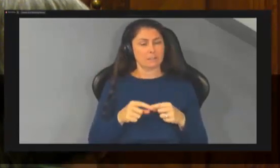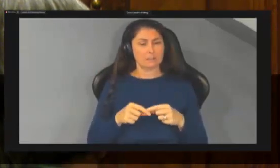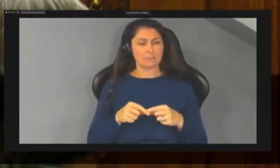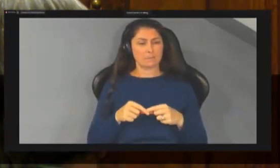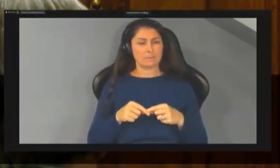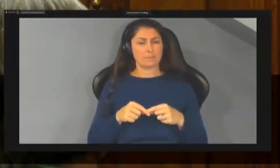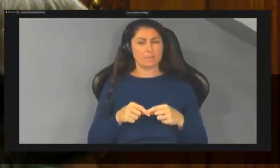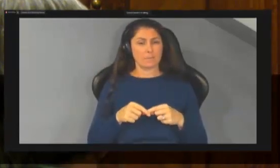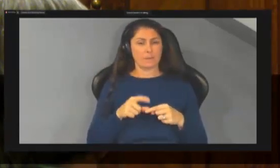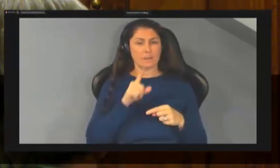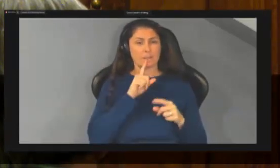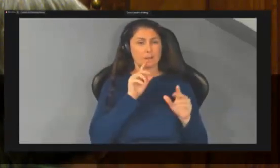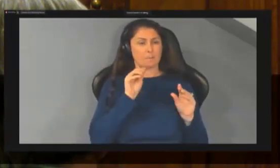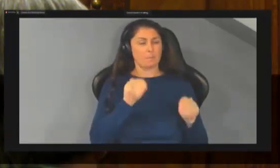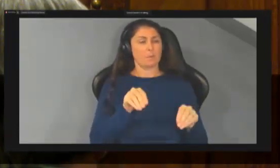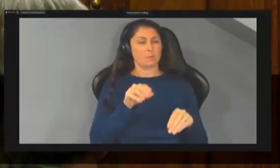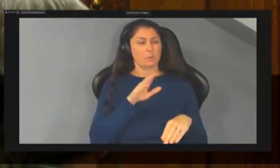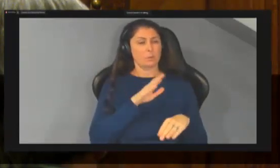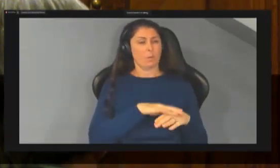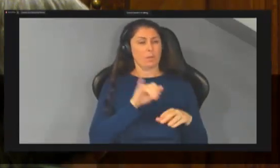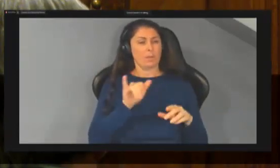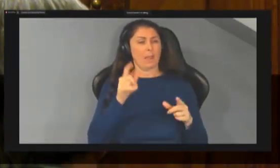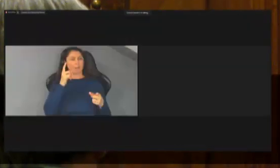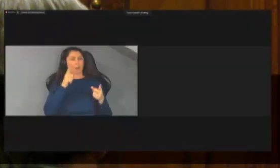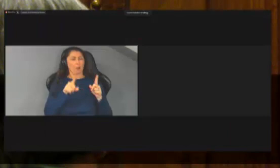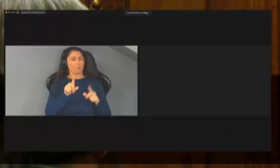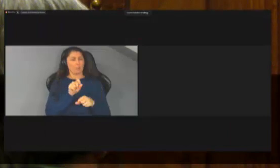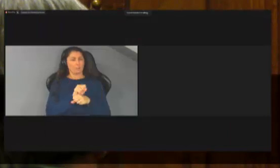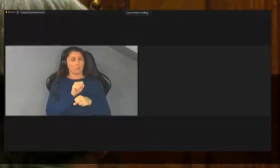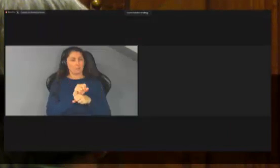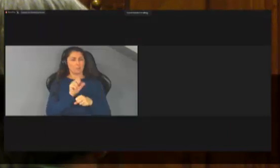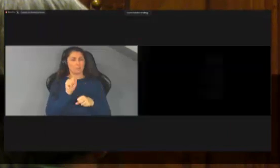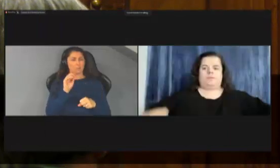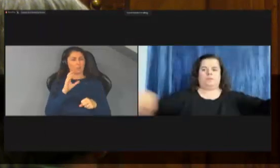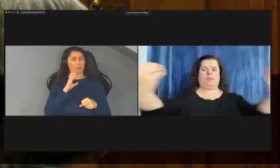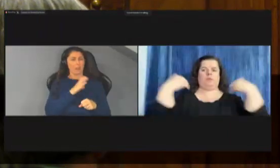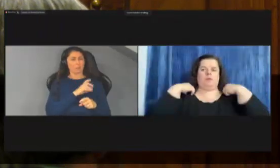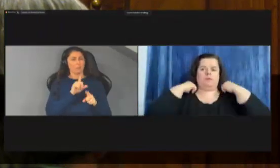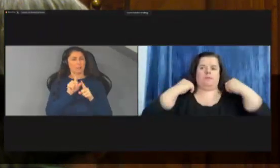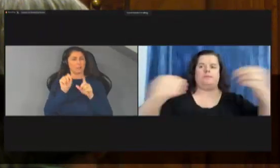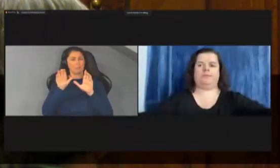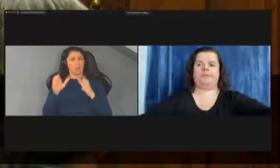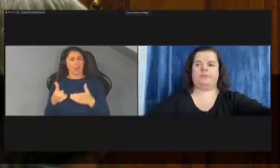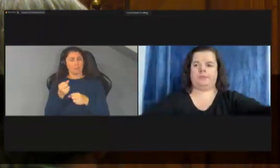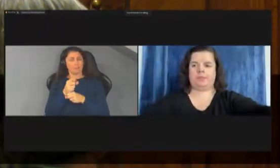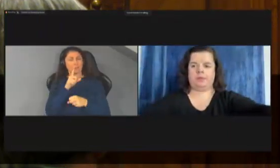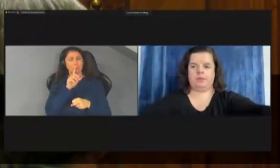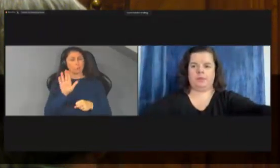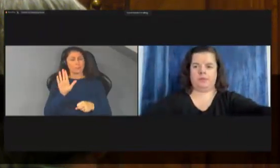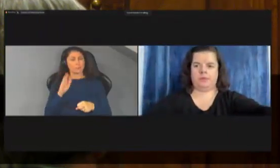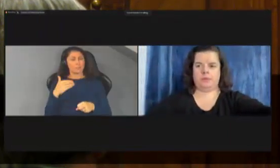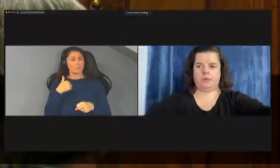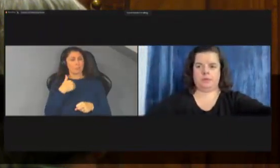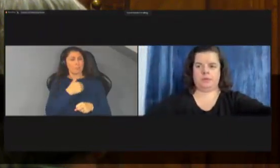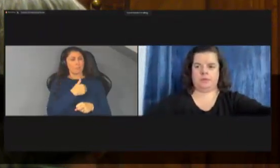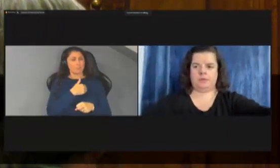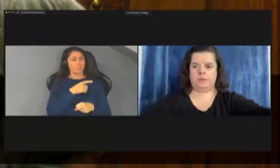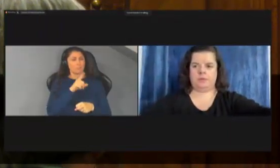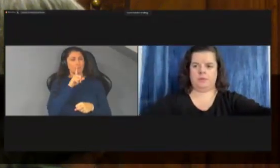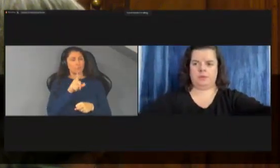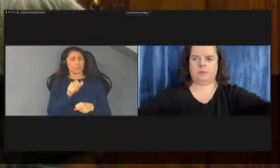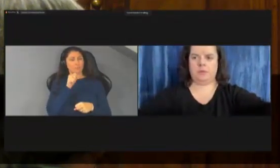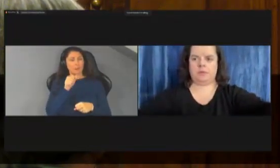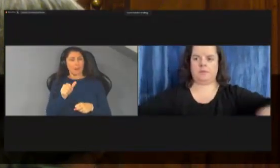It puts you all in a compromised position. And so for council as a body to make sure that its members are not